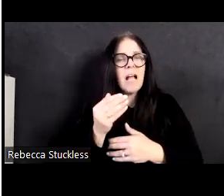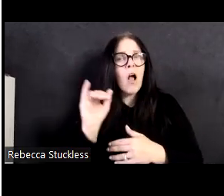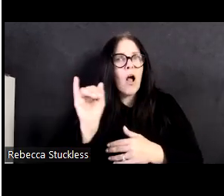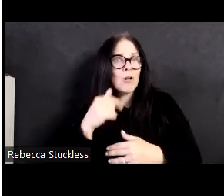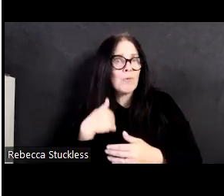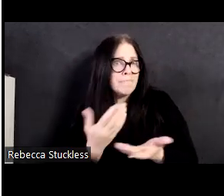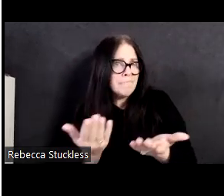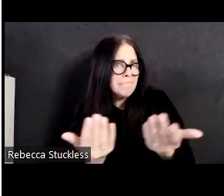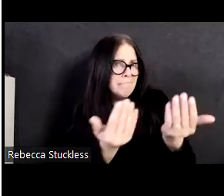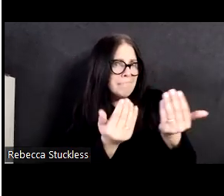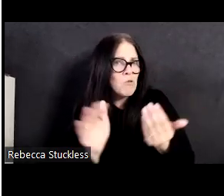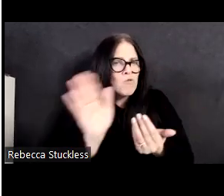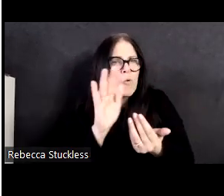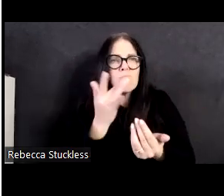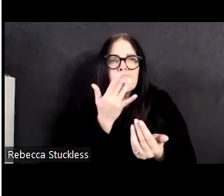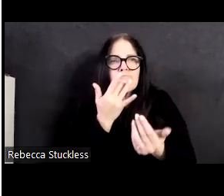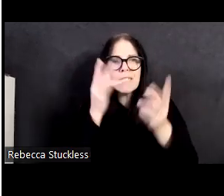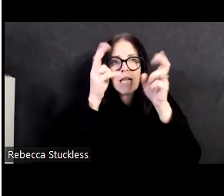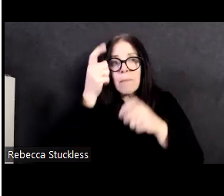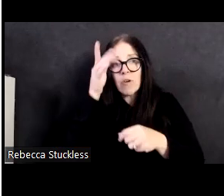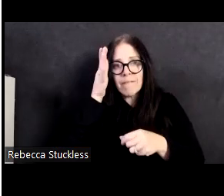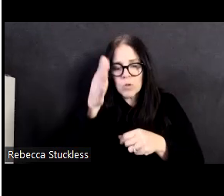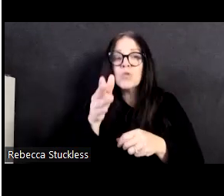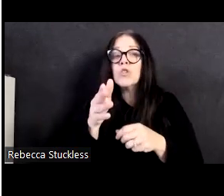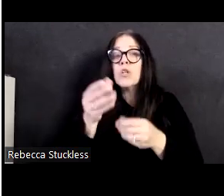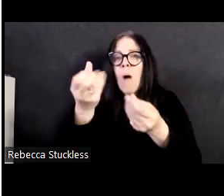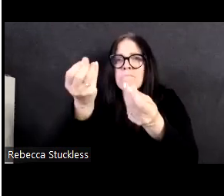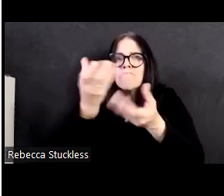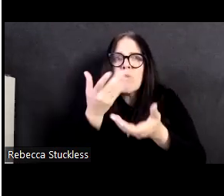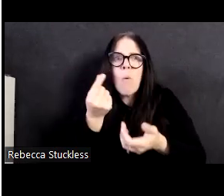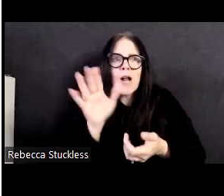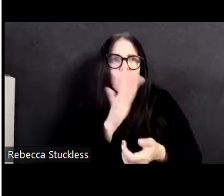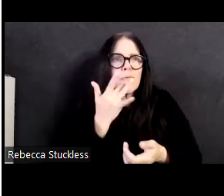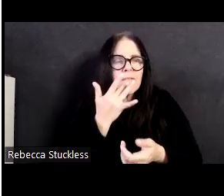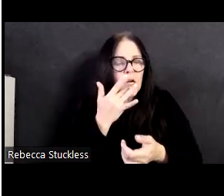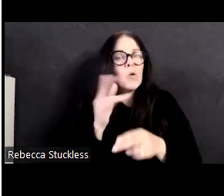future sessions by emailing us using the address that's shown on your screen.